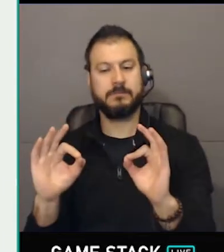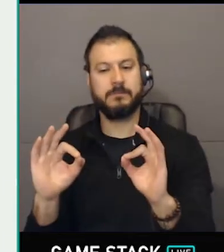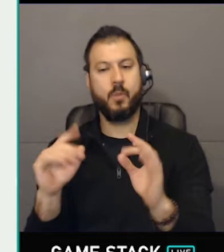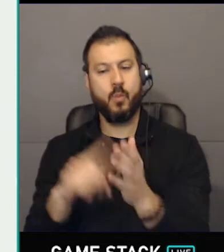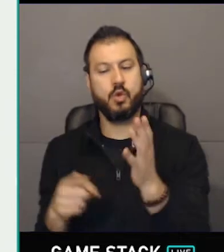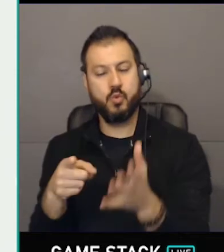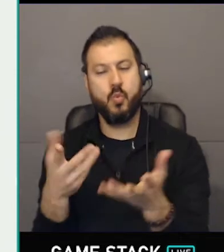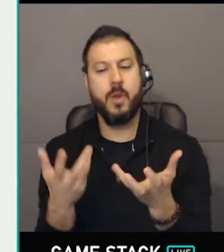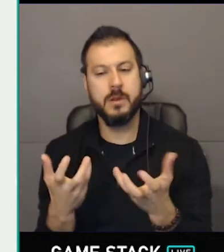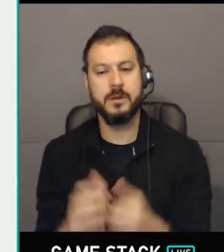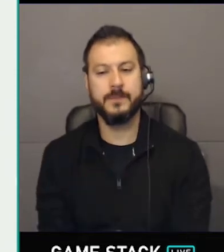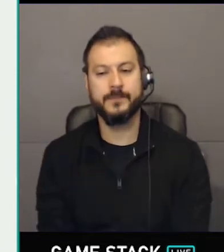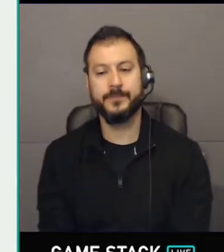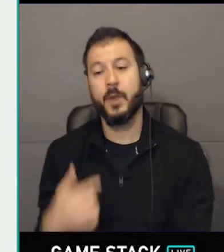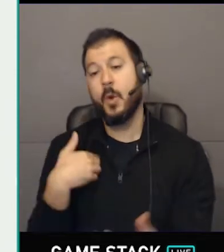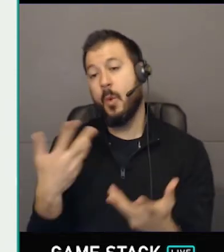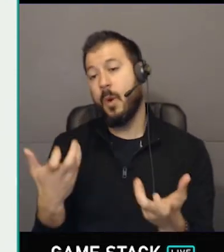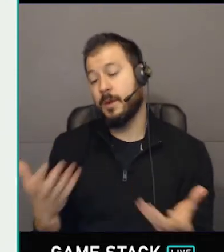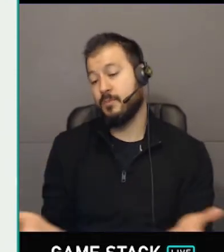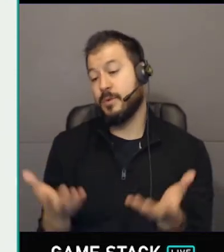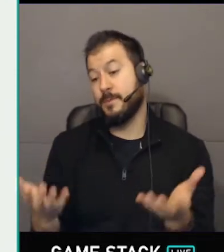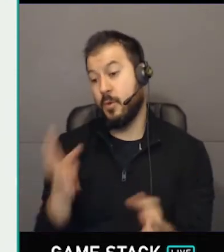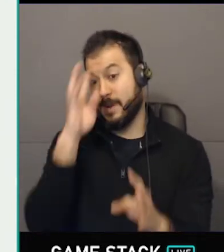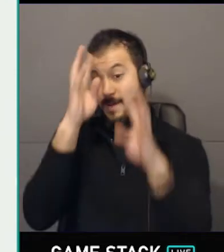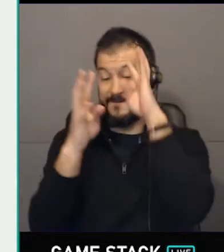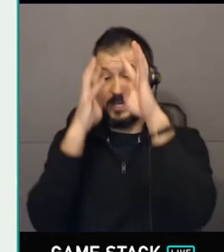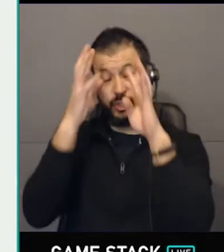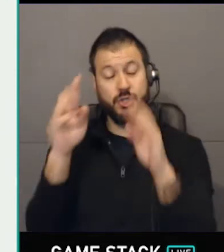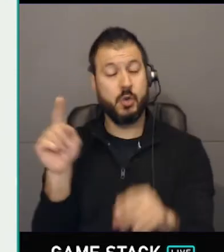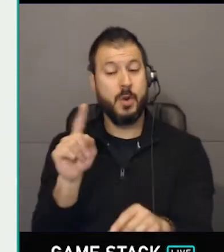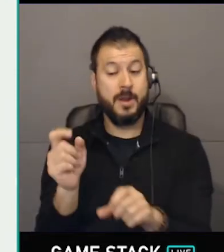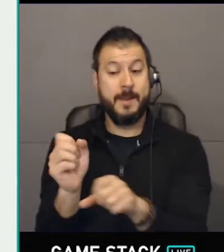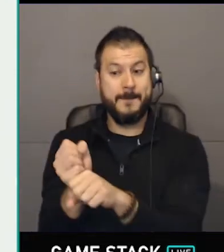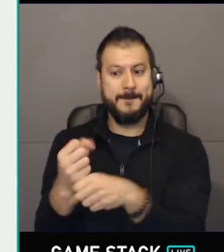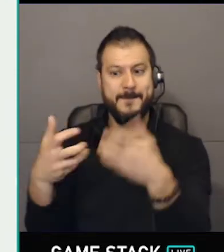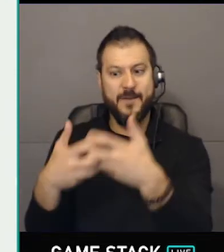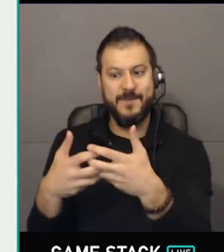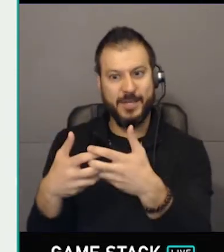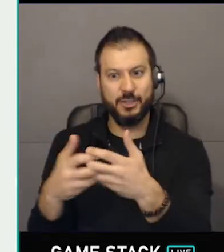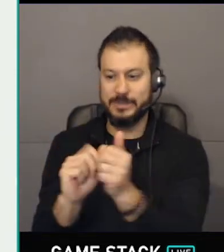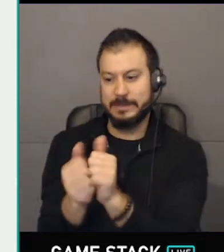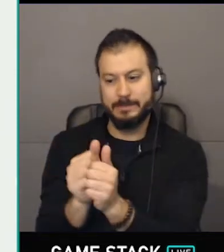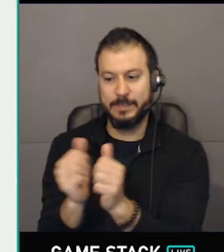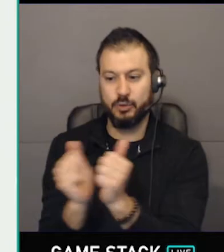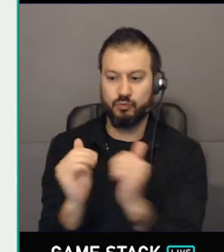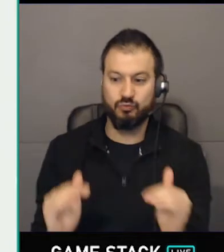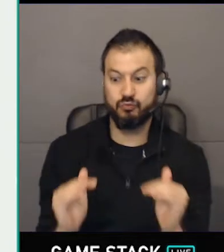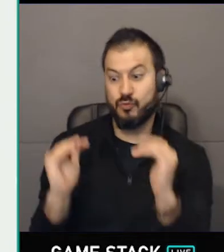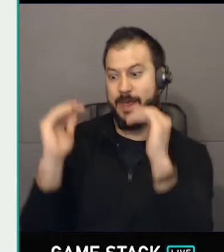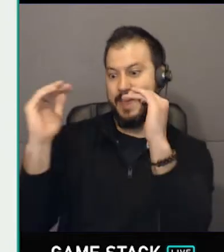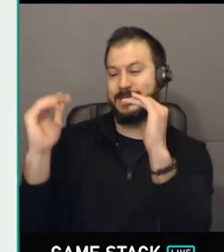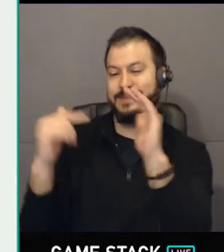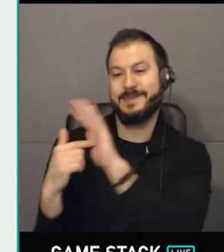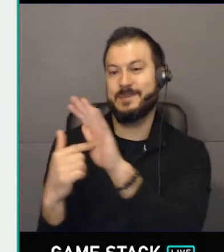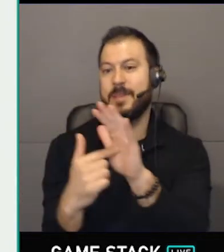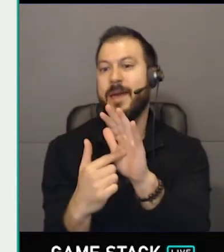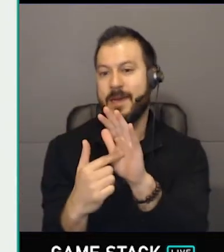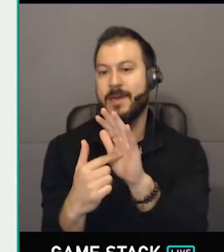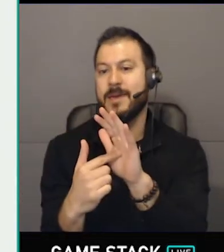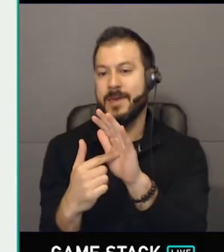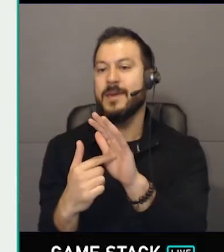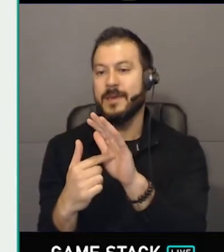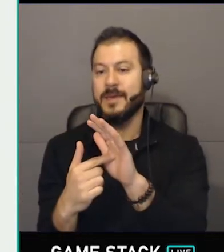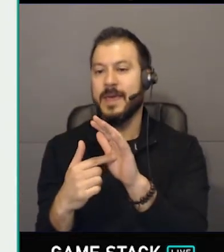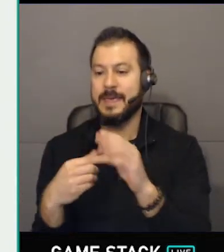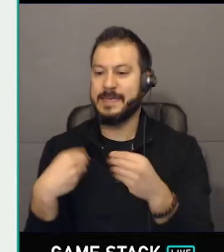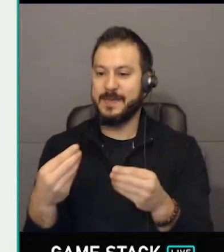Now, we also want to promote innovation, where manufacturers compete to raise the performance of their displays and provide users with a superior